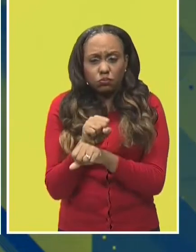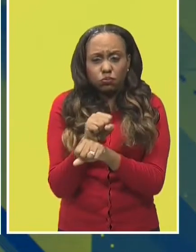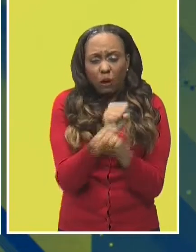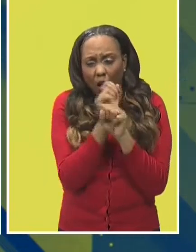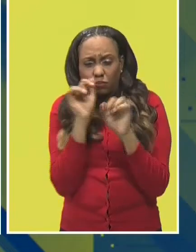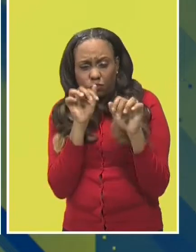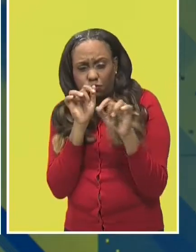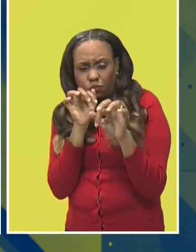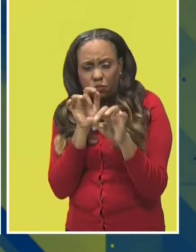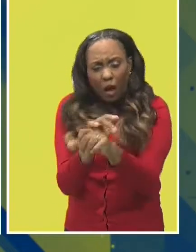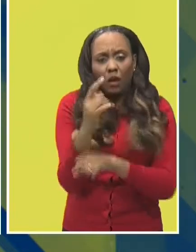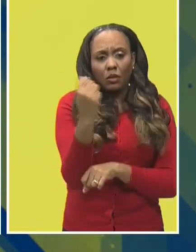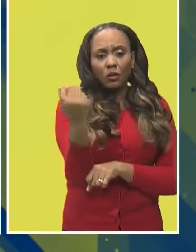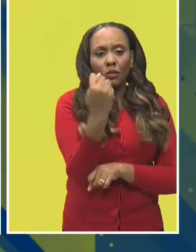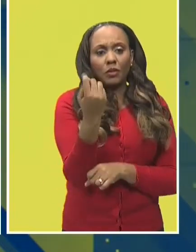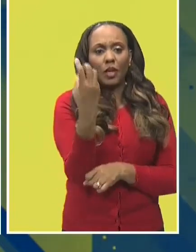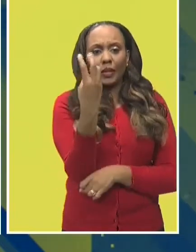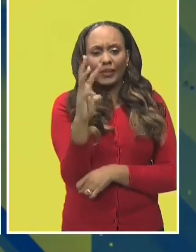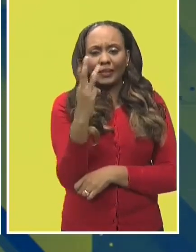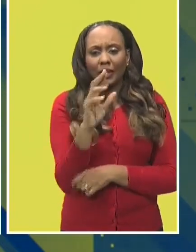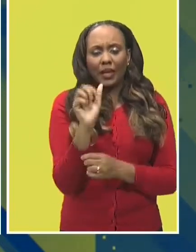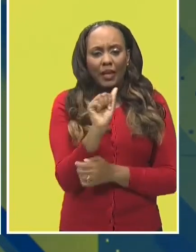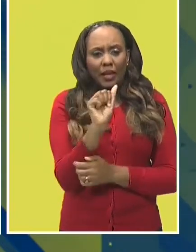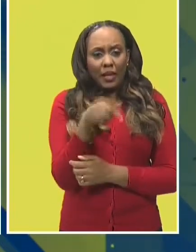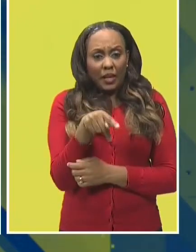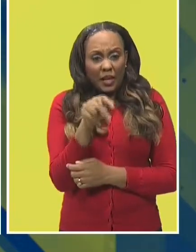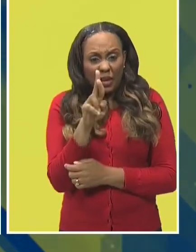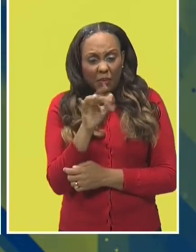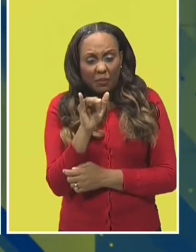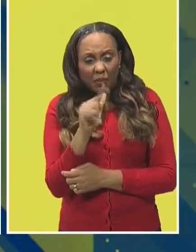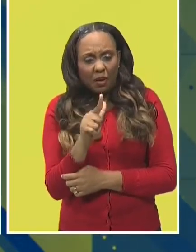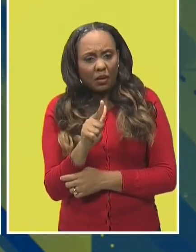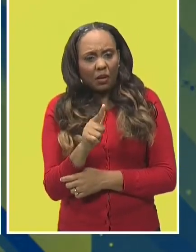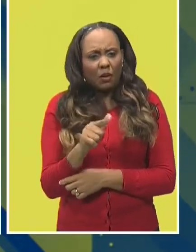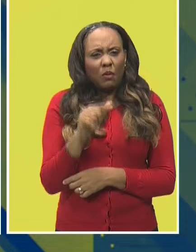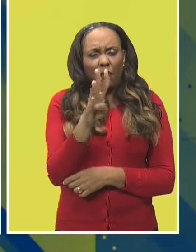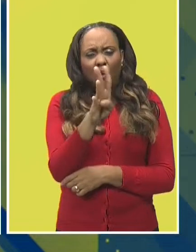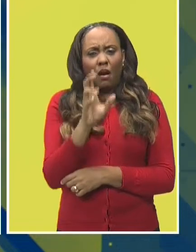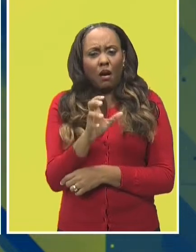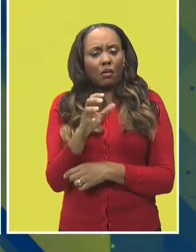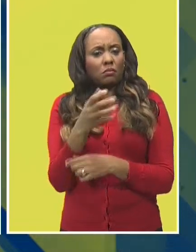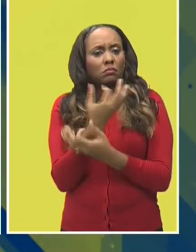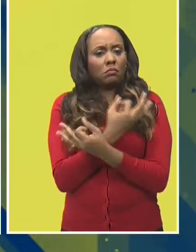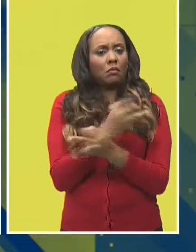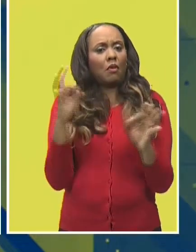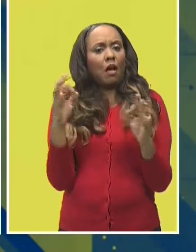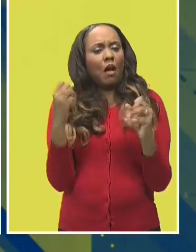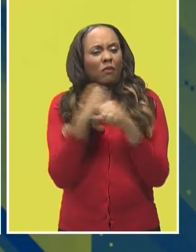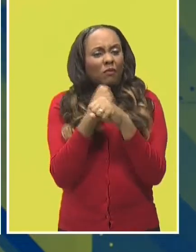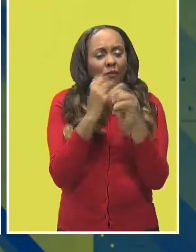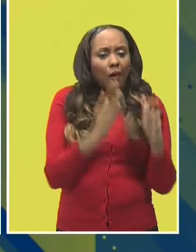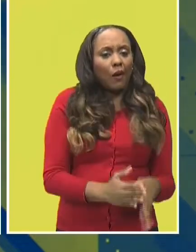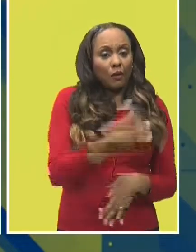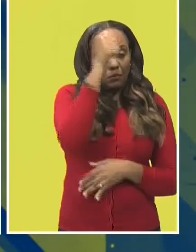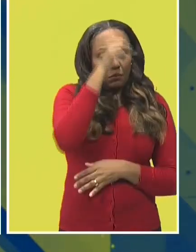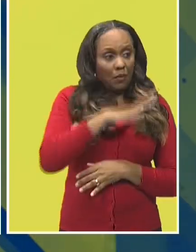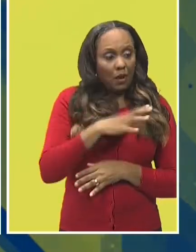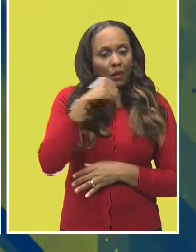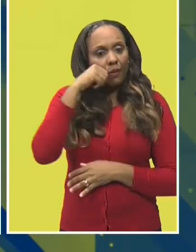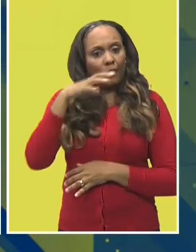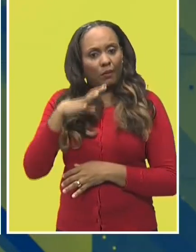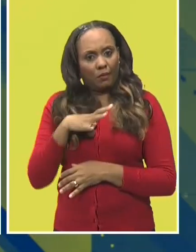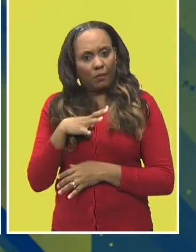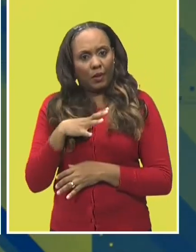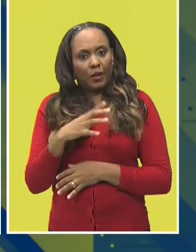plantation on Tuesday, the 16th of April. He commanded some 400 freedom fighters, both men and women, most of whom